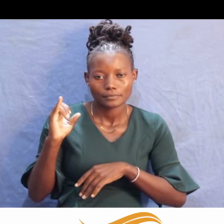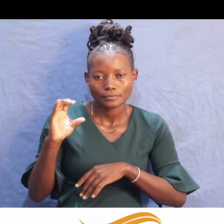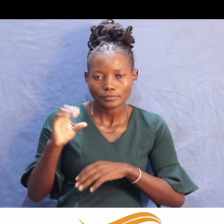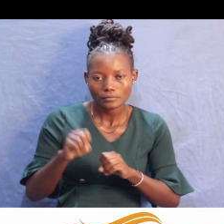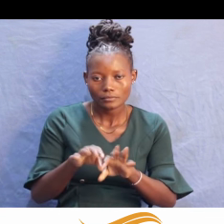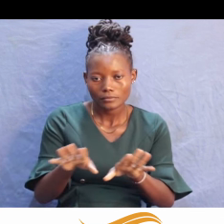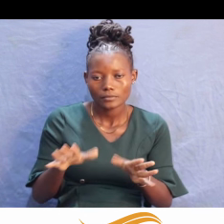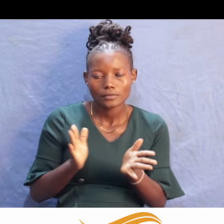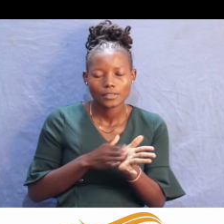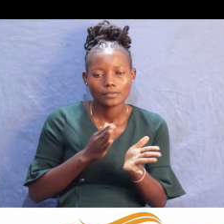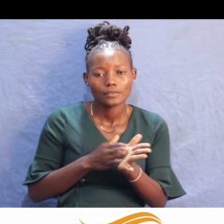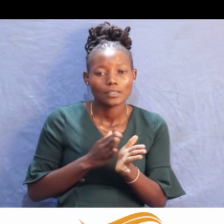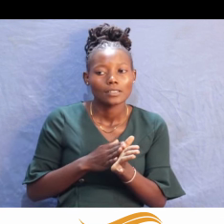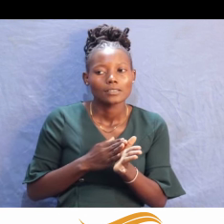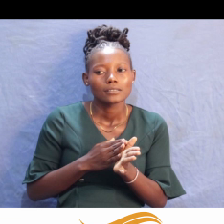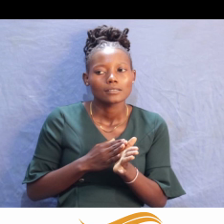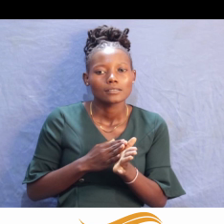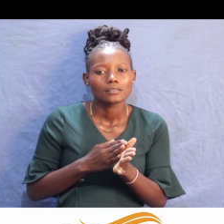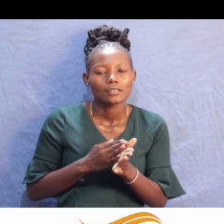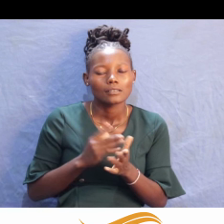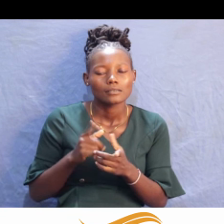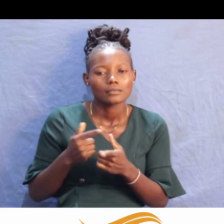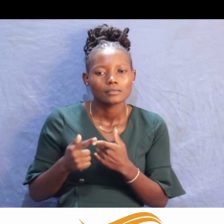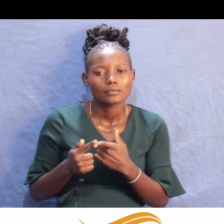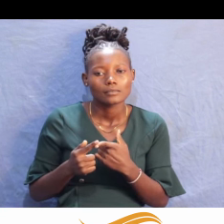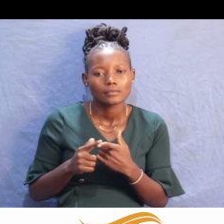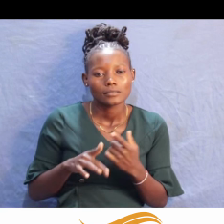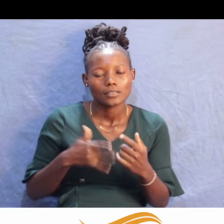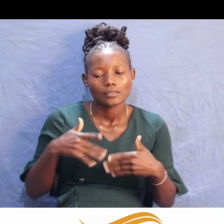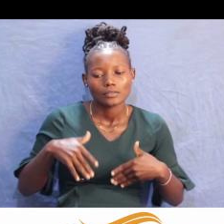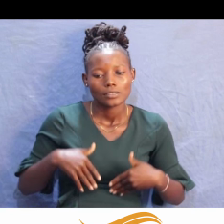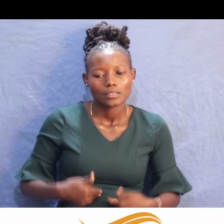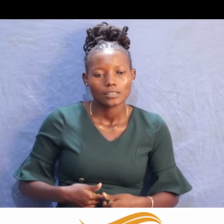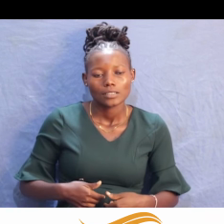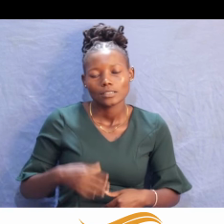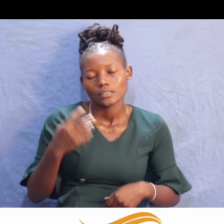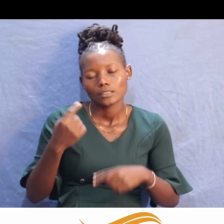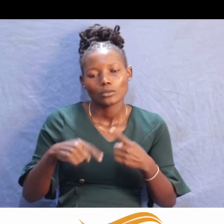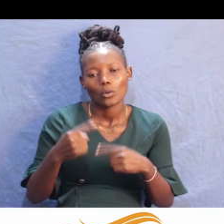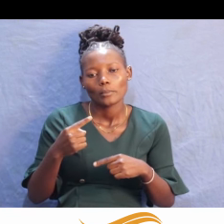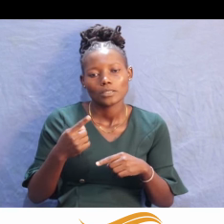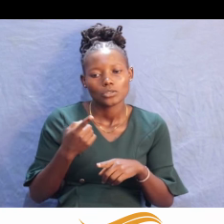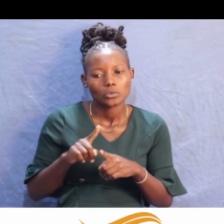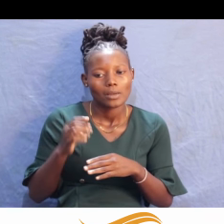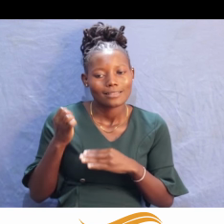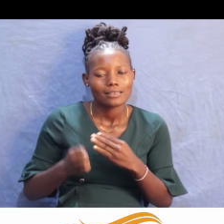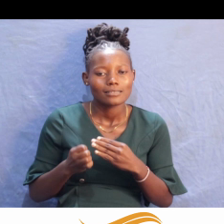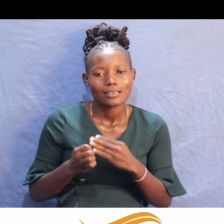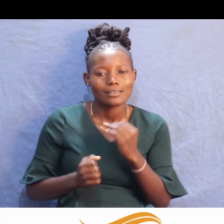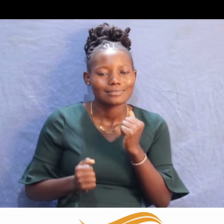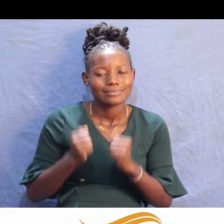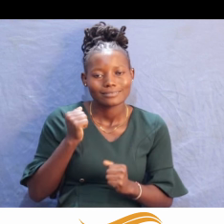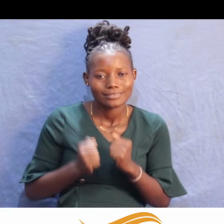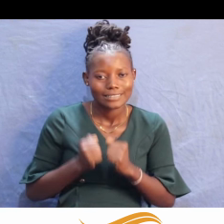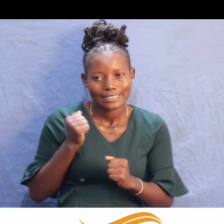the short track and field tryout competition. But at the end of their run,